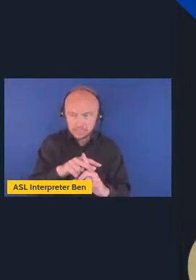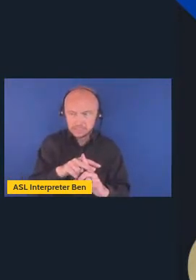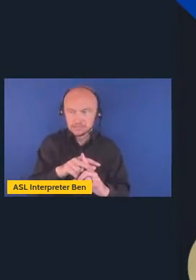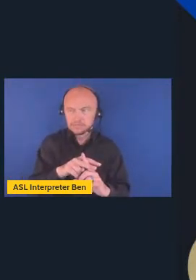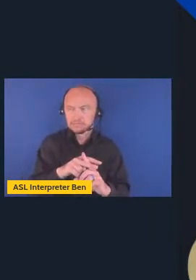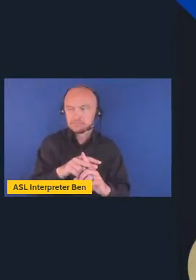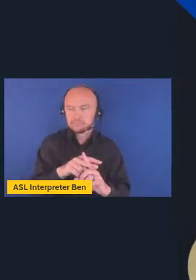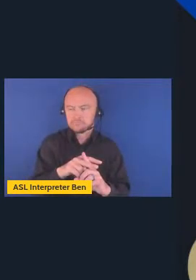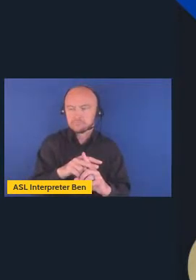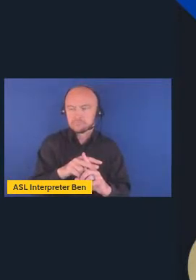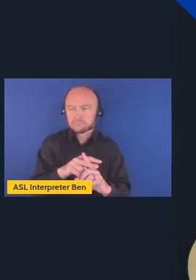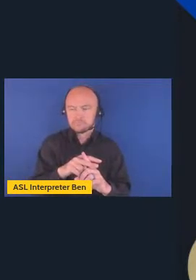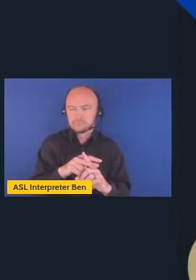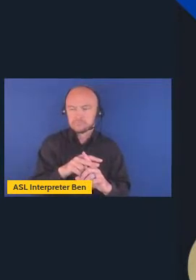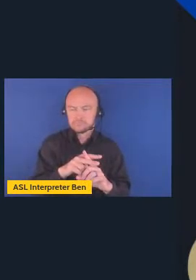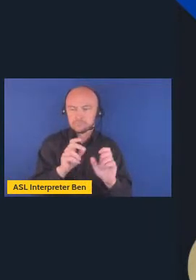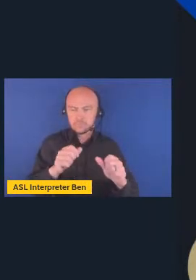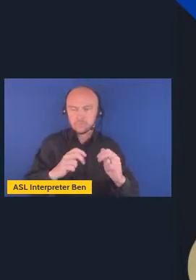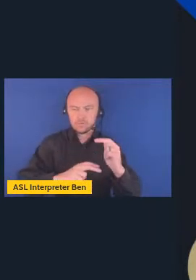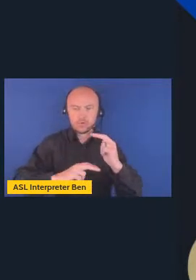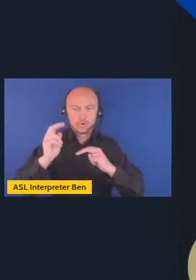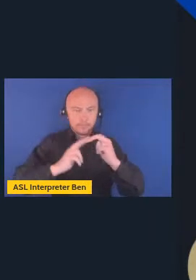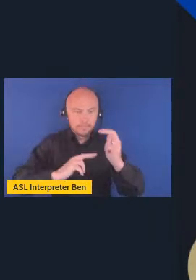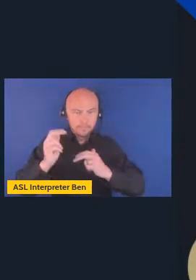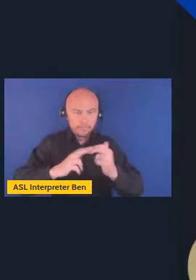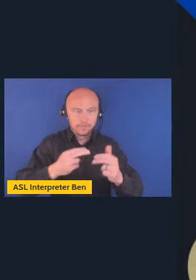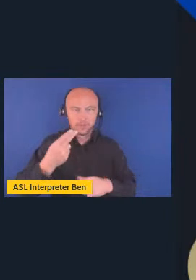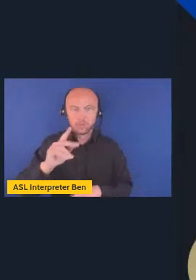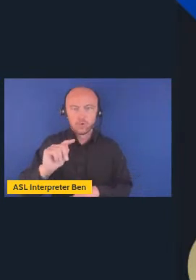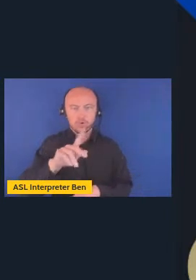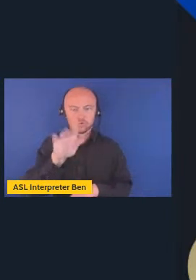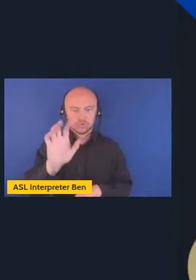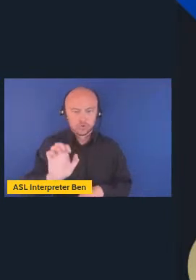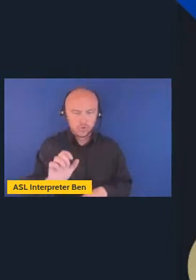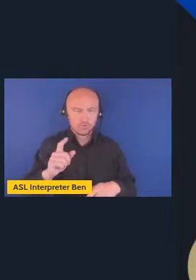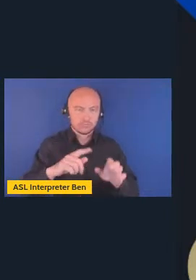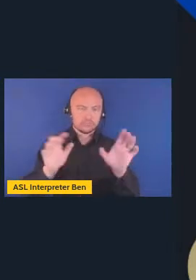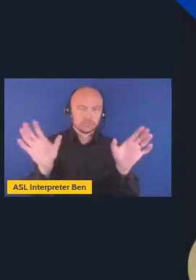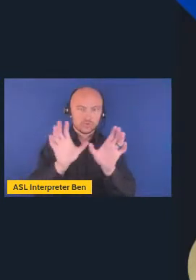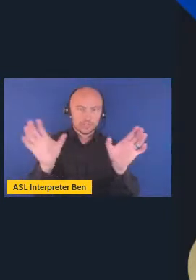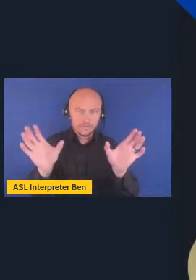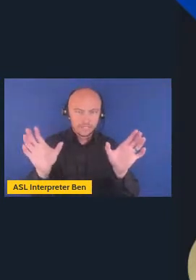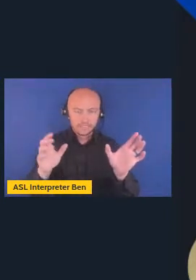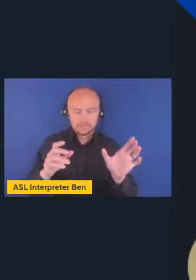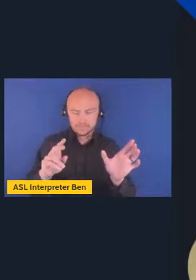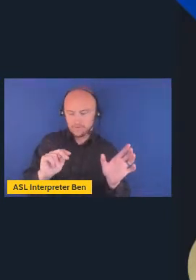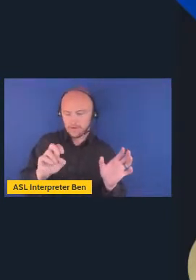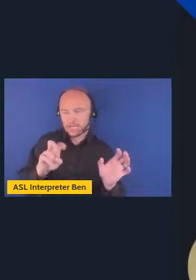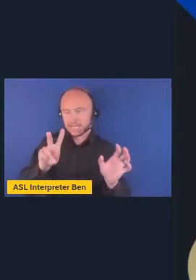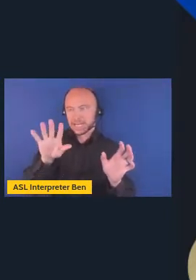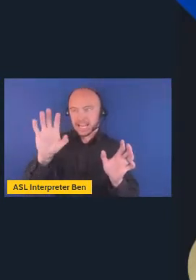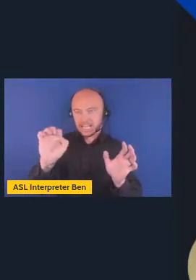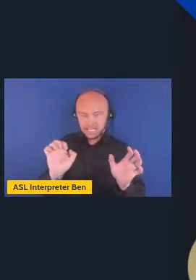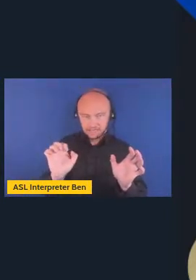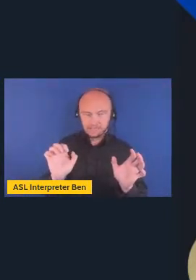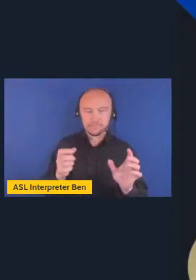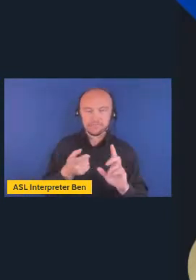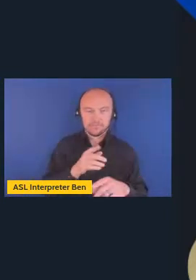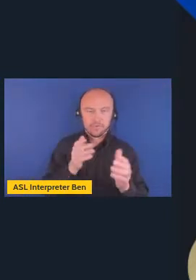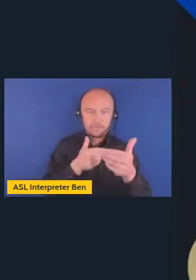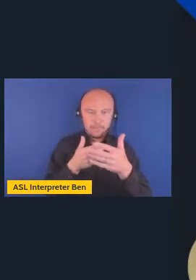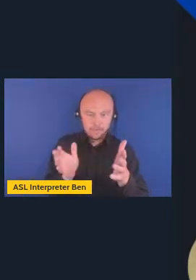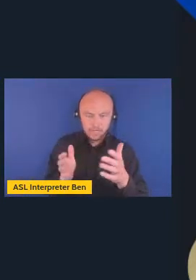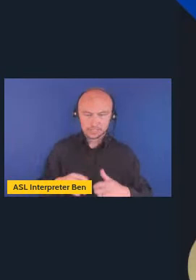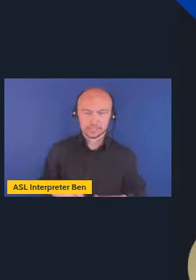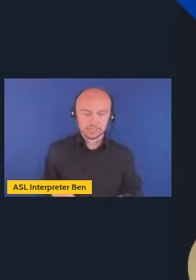were able to build our hosted zone or certificates natively, just using what came out of the box.